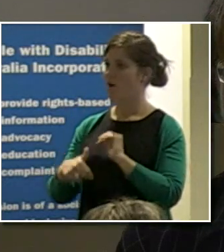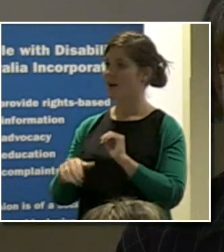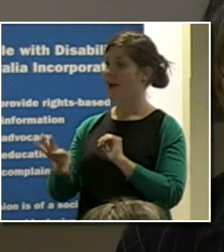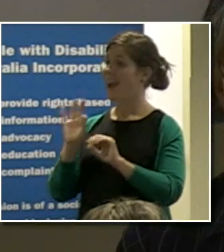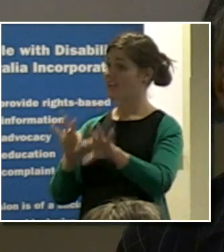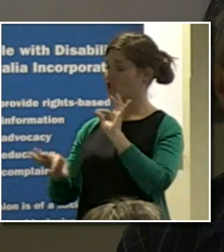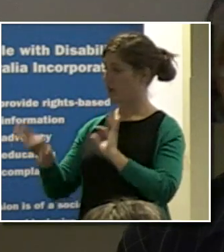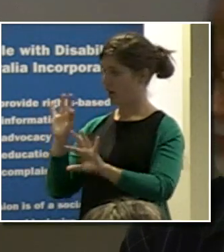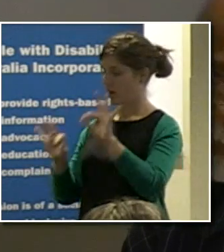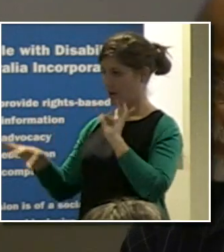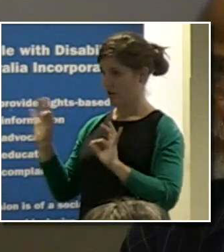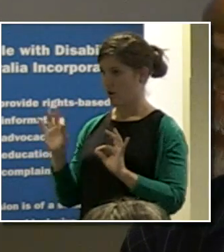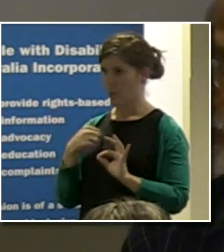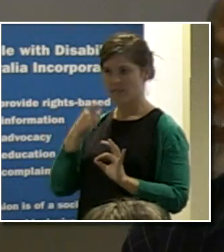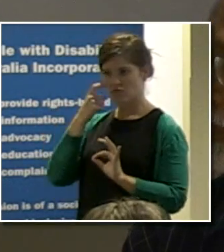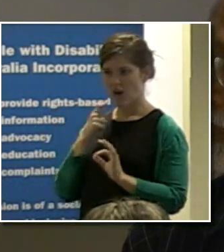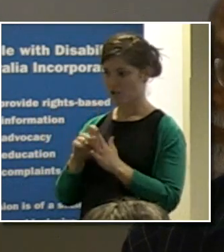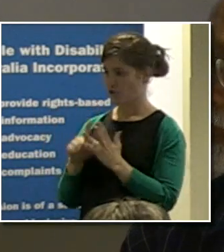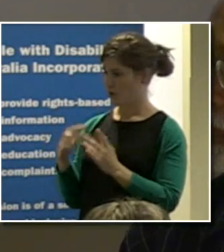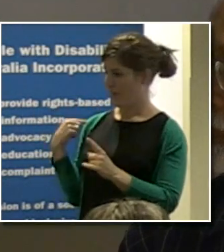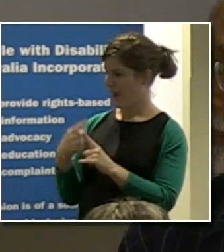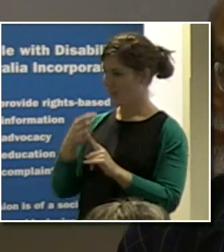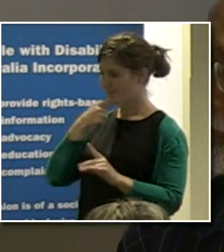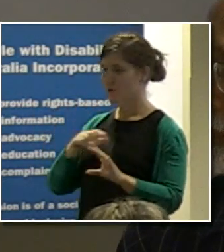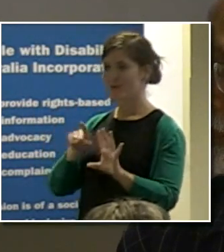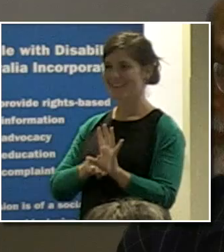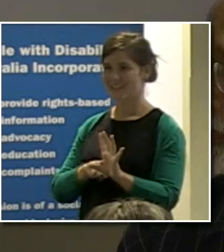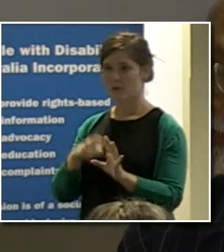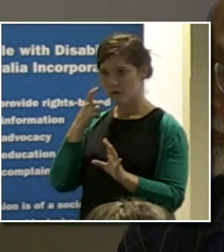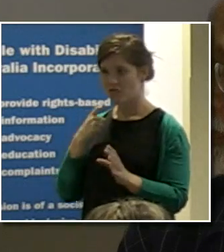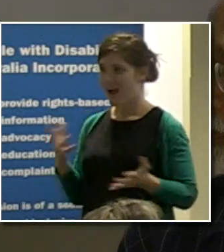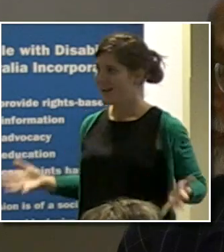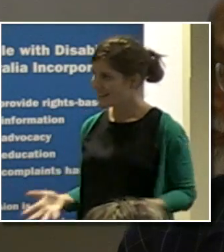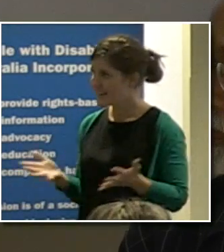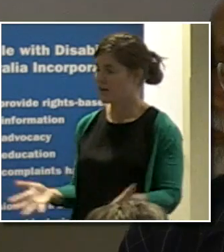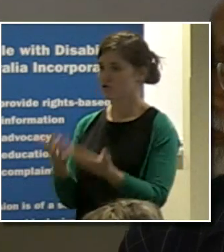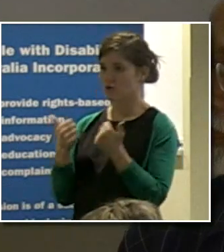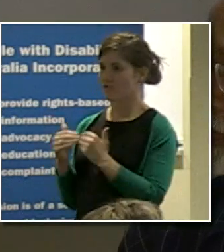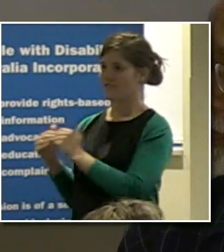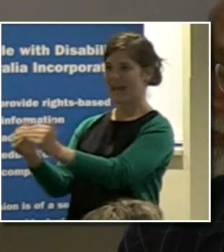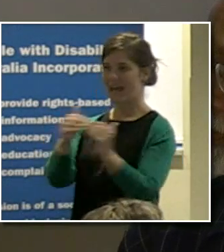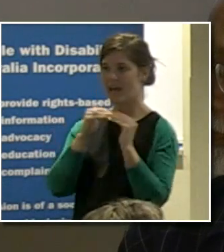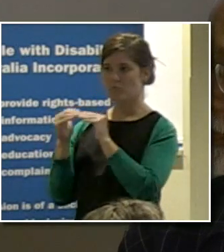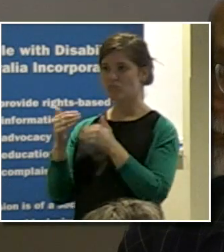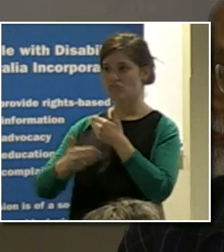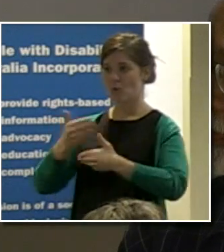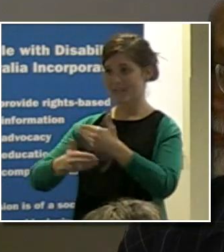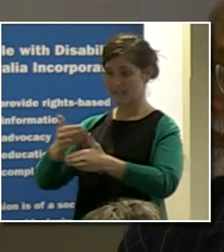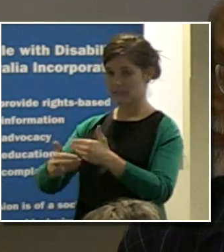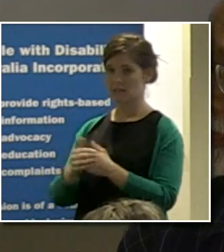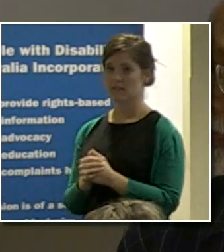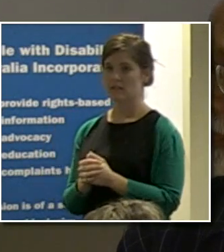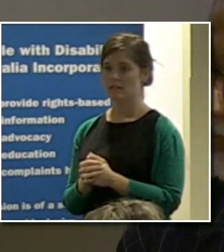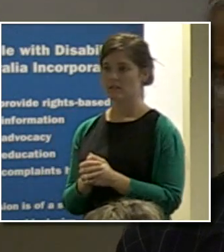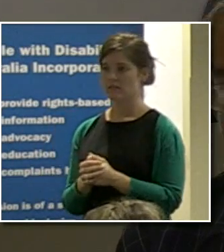think that's something we've been trying to do for the past couple of years, is really encourage a democratic process within the membership and